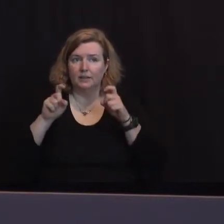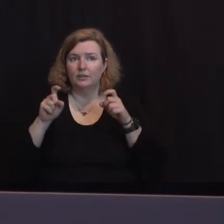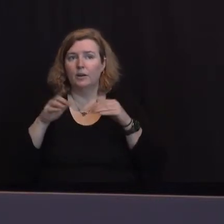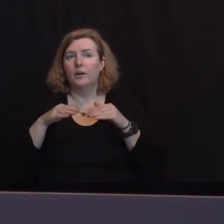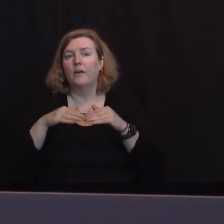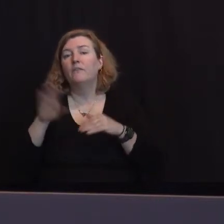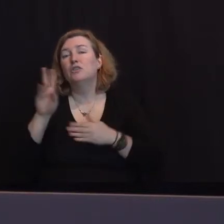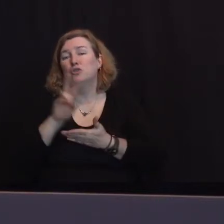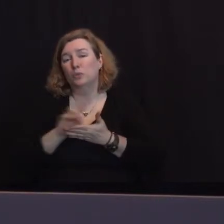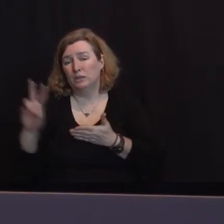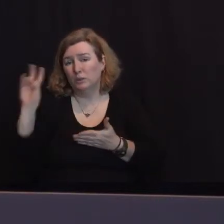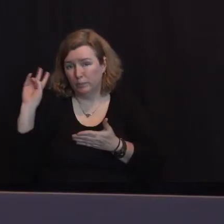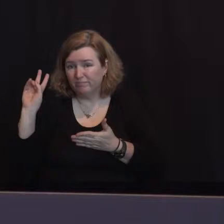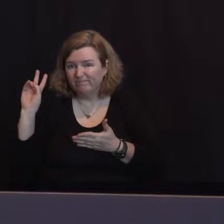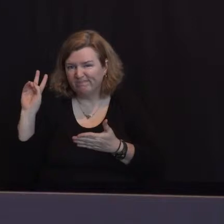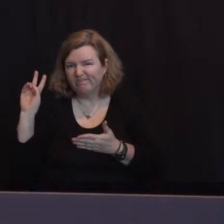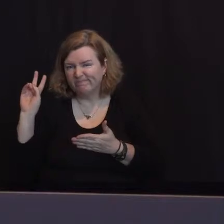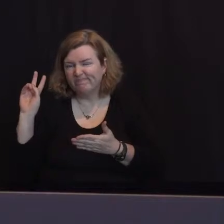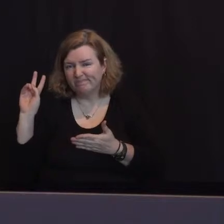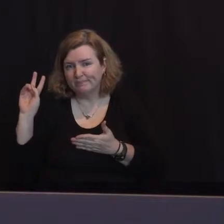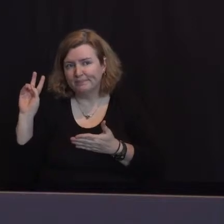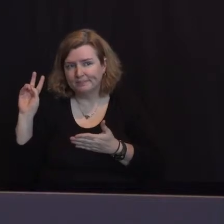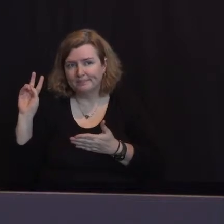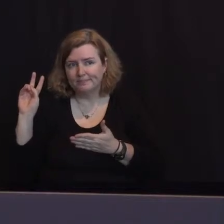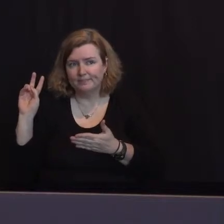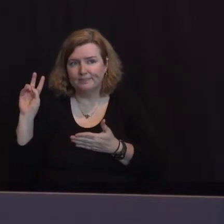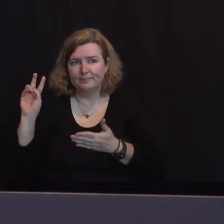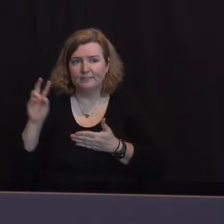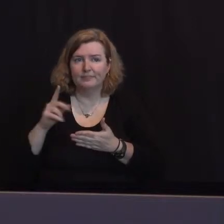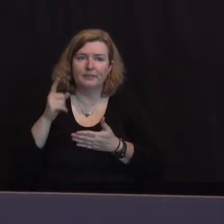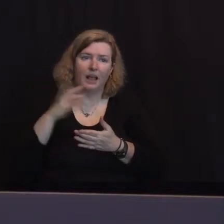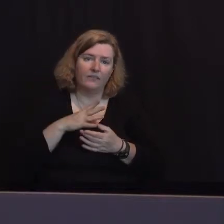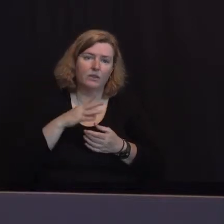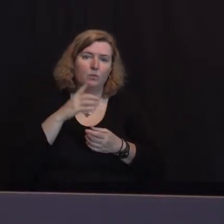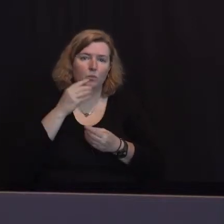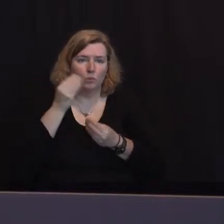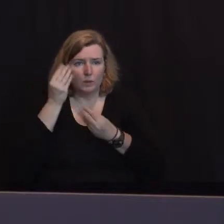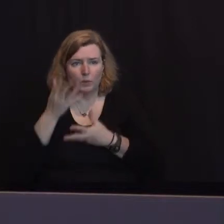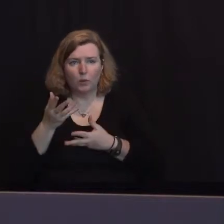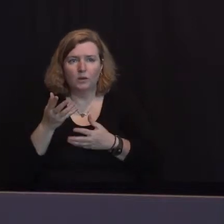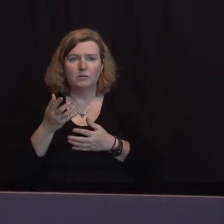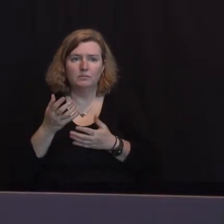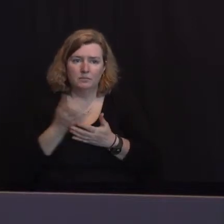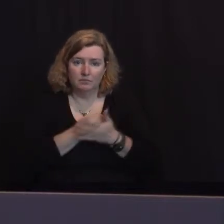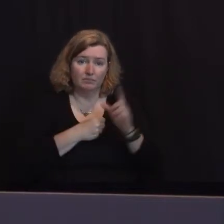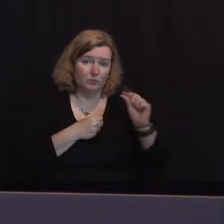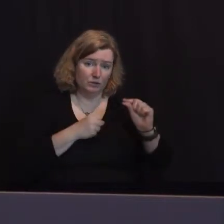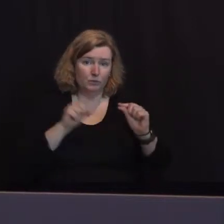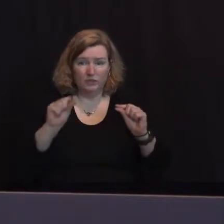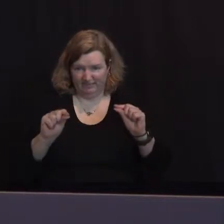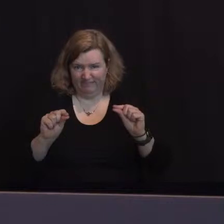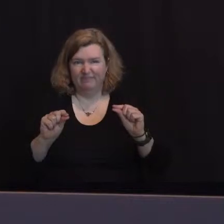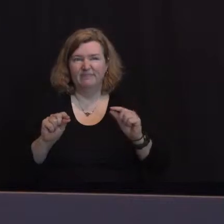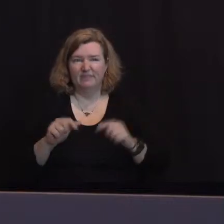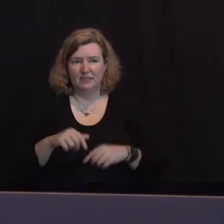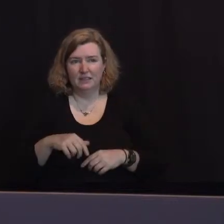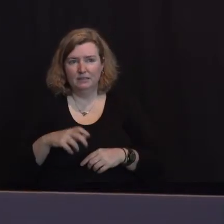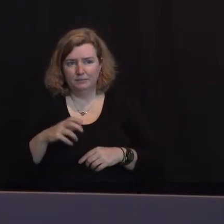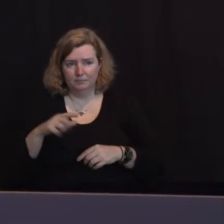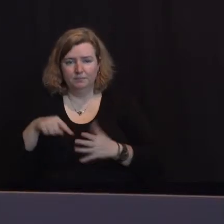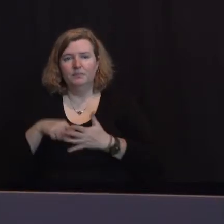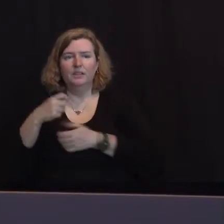antigen cases. And about half the reports were collected in 2020, and the remainder were collected this year. There